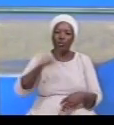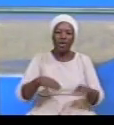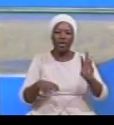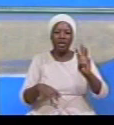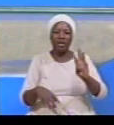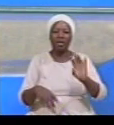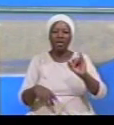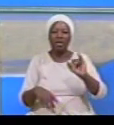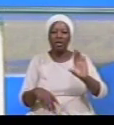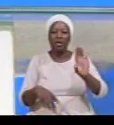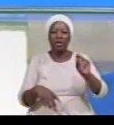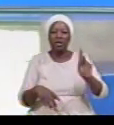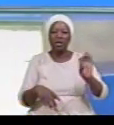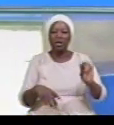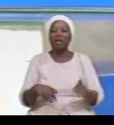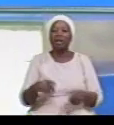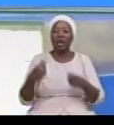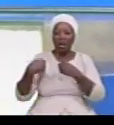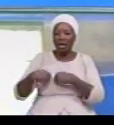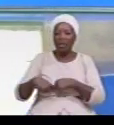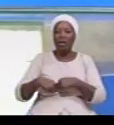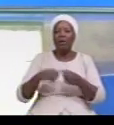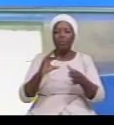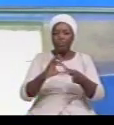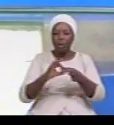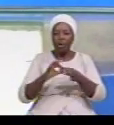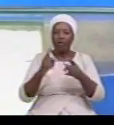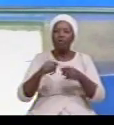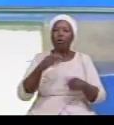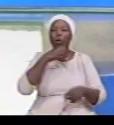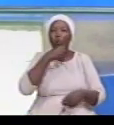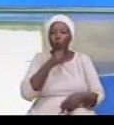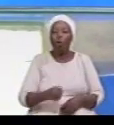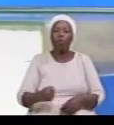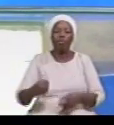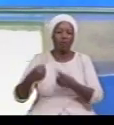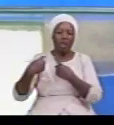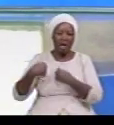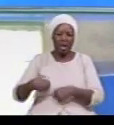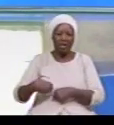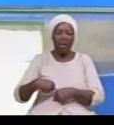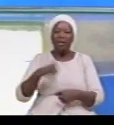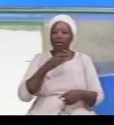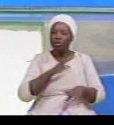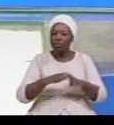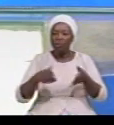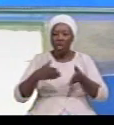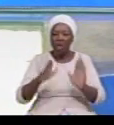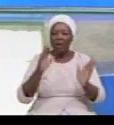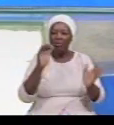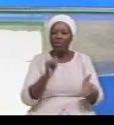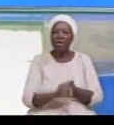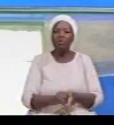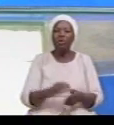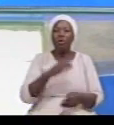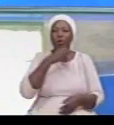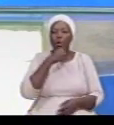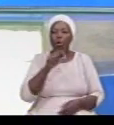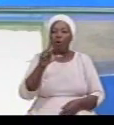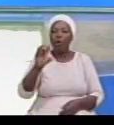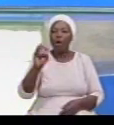life. And do not allow that old leaven of wickedness to pass on with